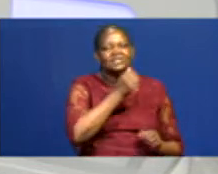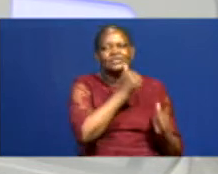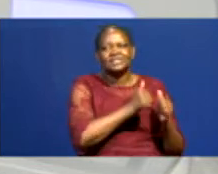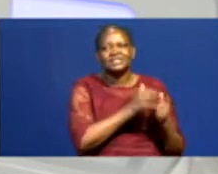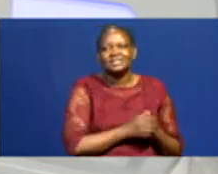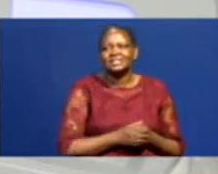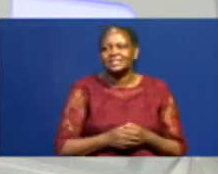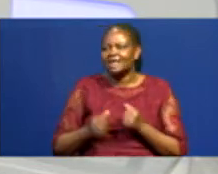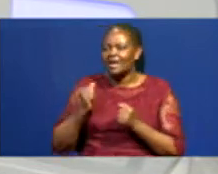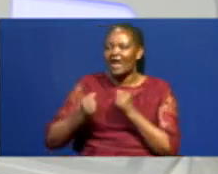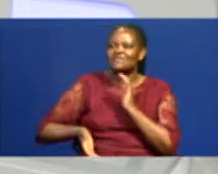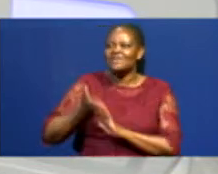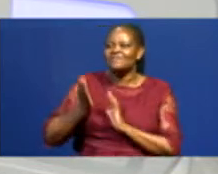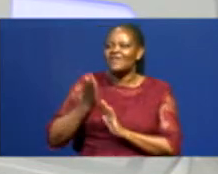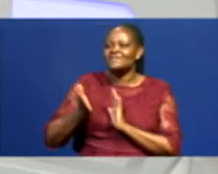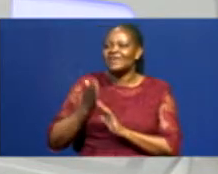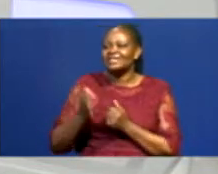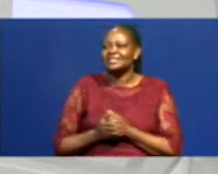Run fast.